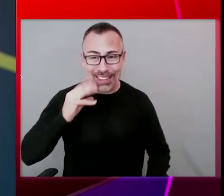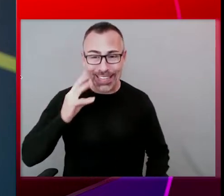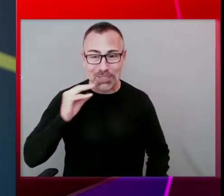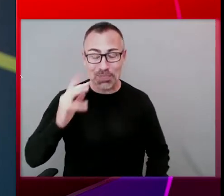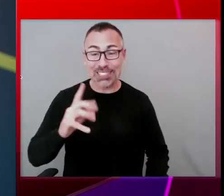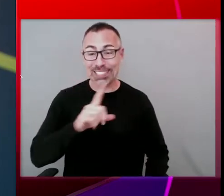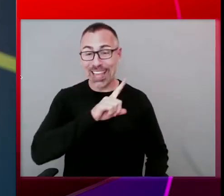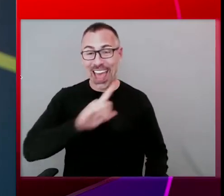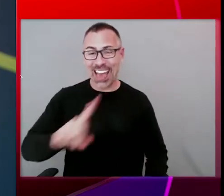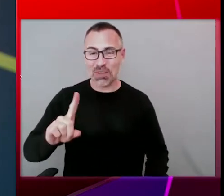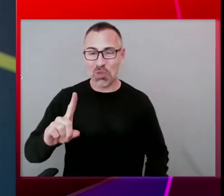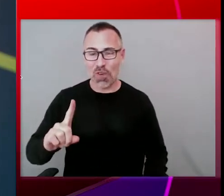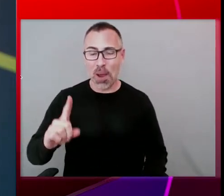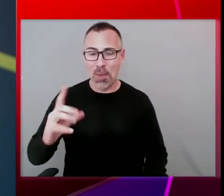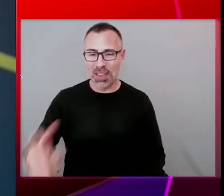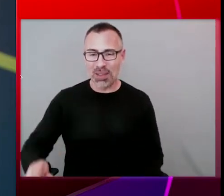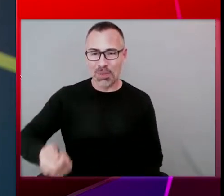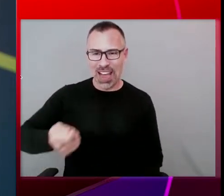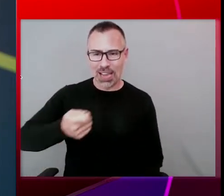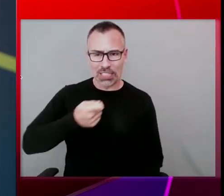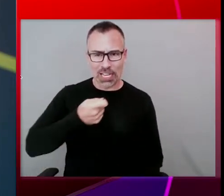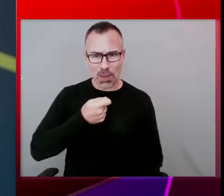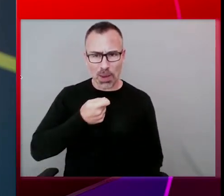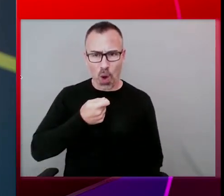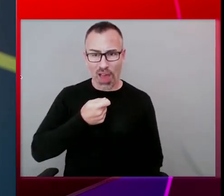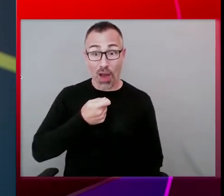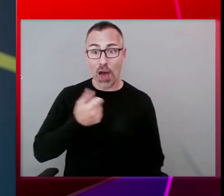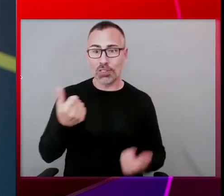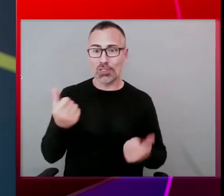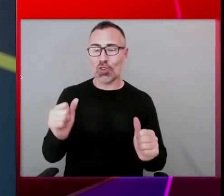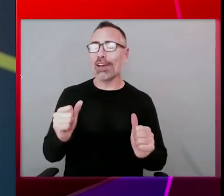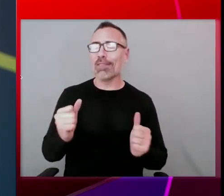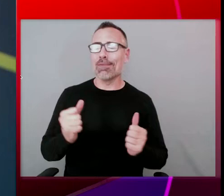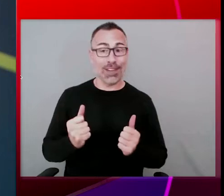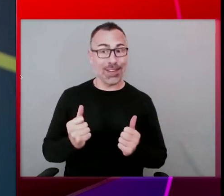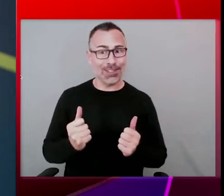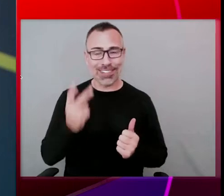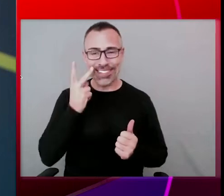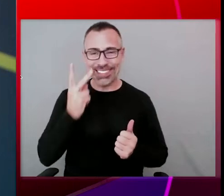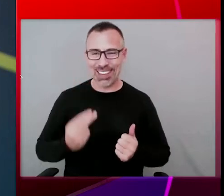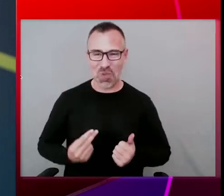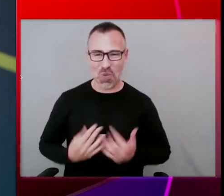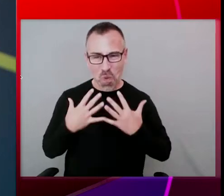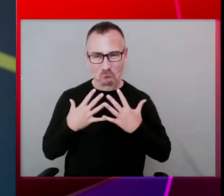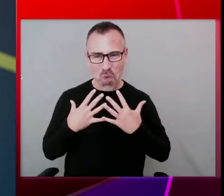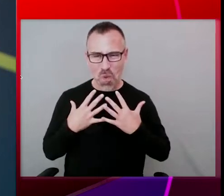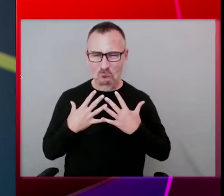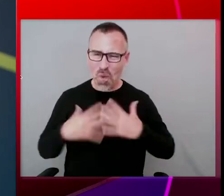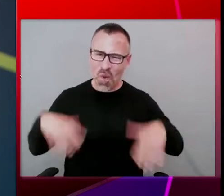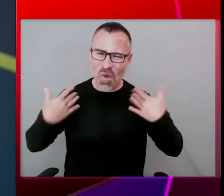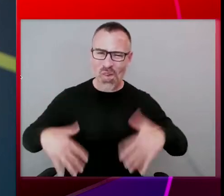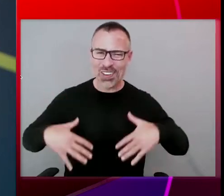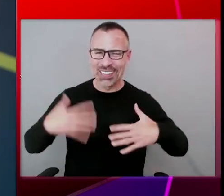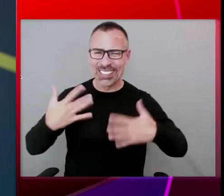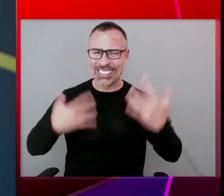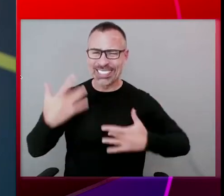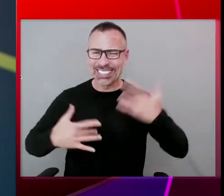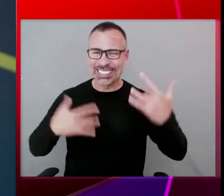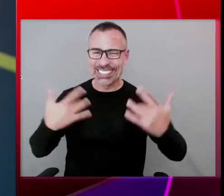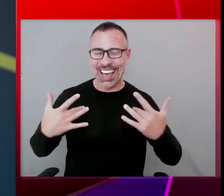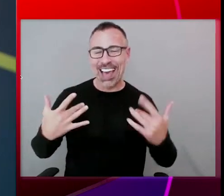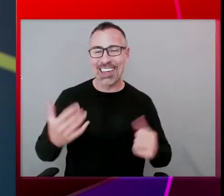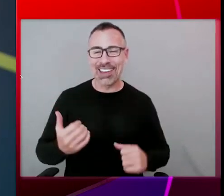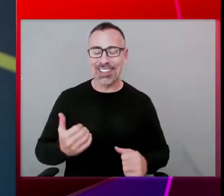and try it it's just delight, right? Yeah. And seeing that delight, seeing people's faces light up is